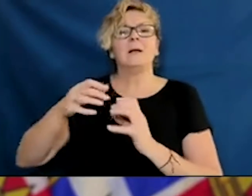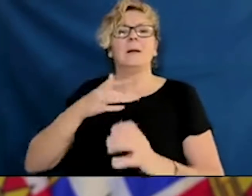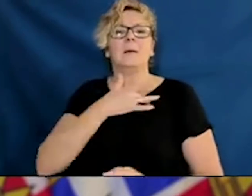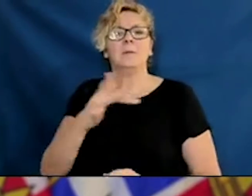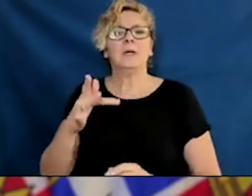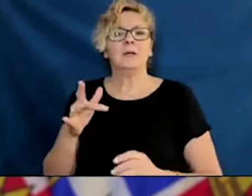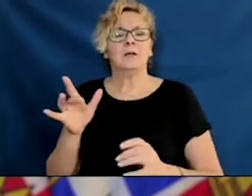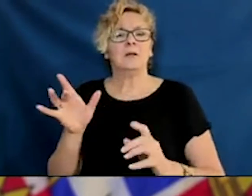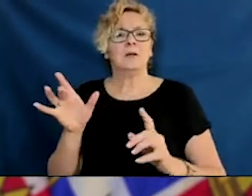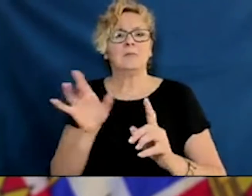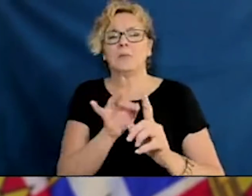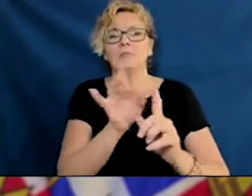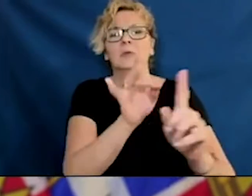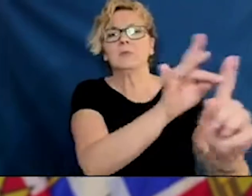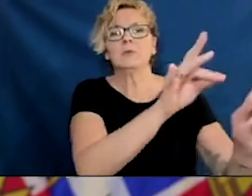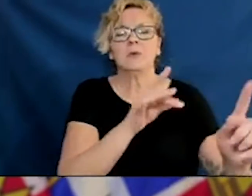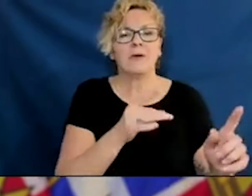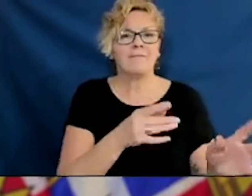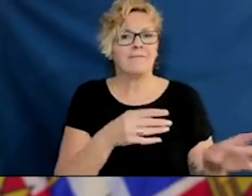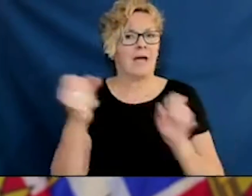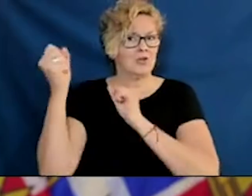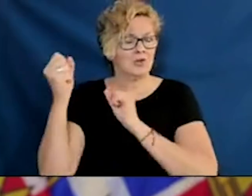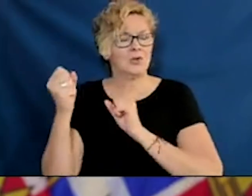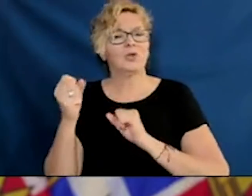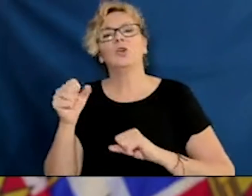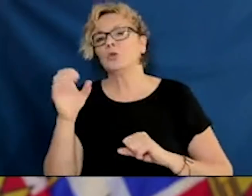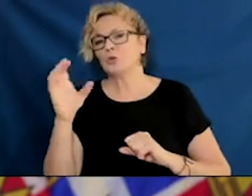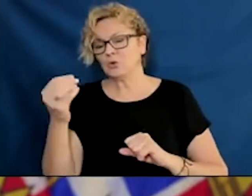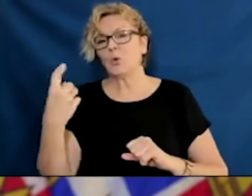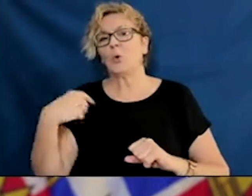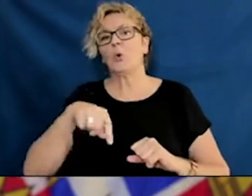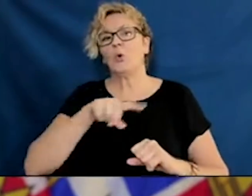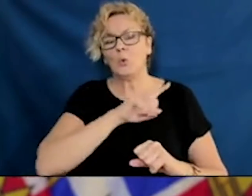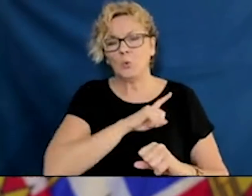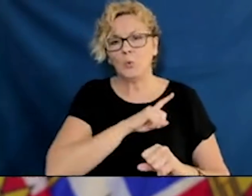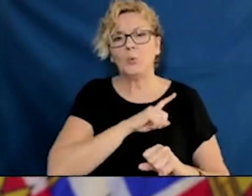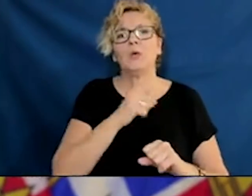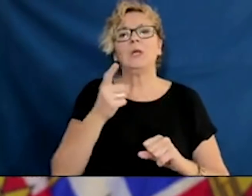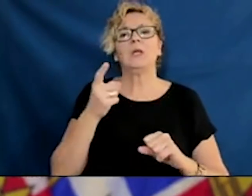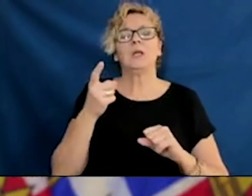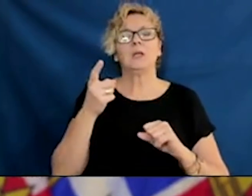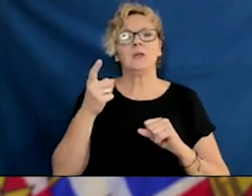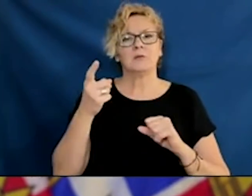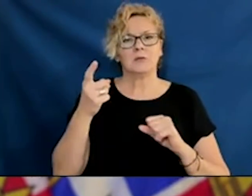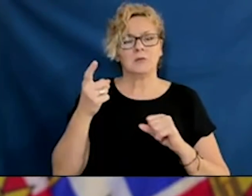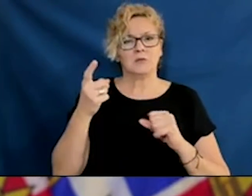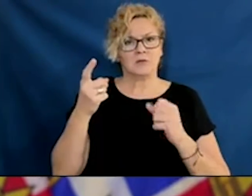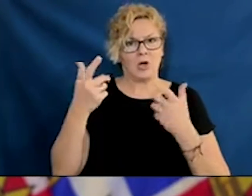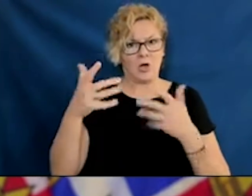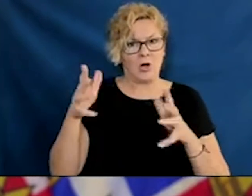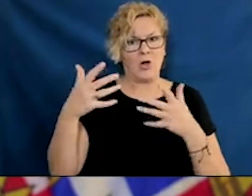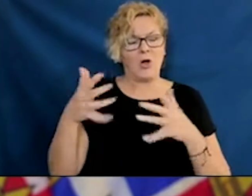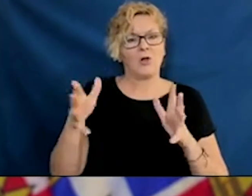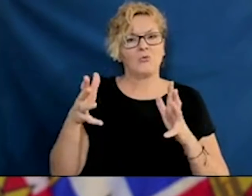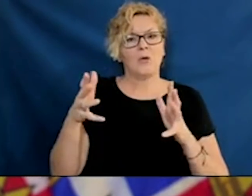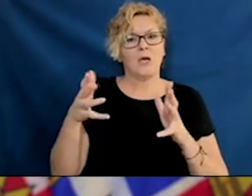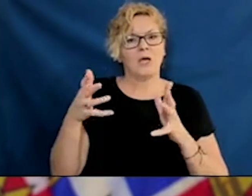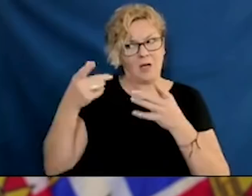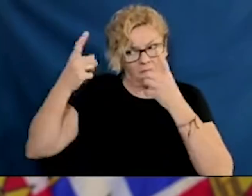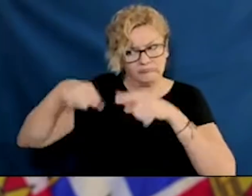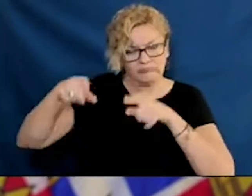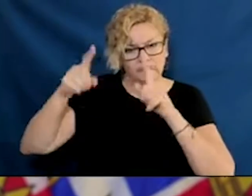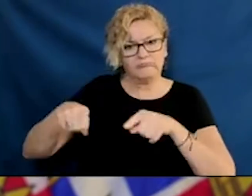have now worked with Fraser Health and the laboratory in Fraser Health to do testing on all of the cohort that